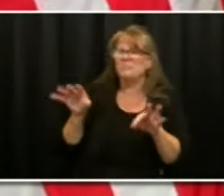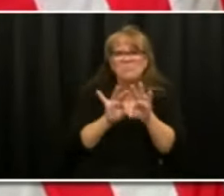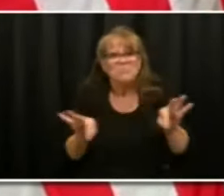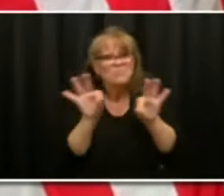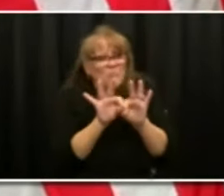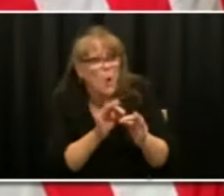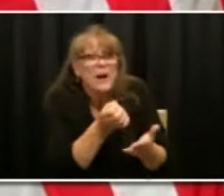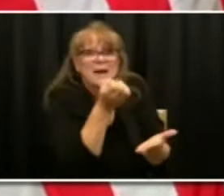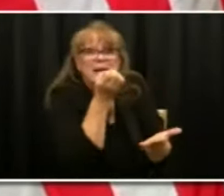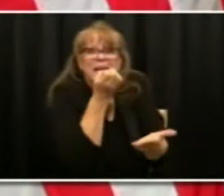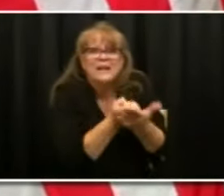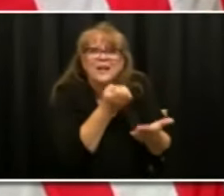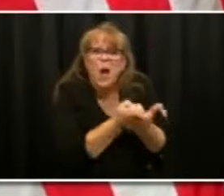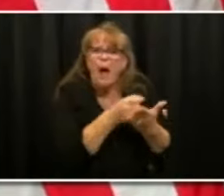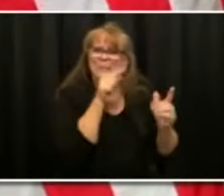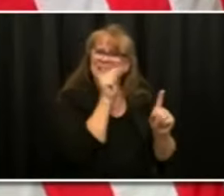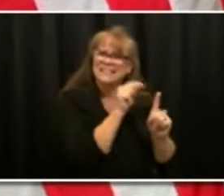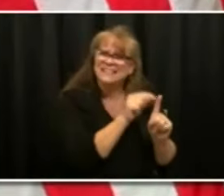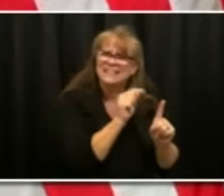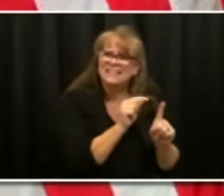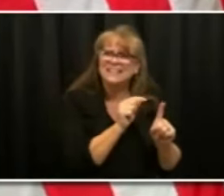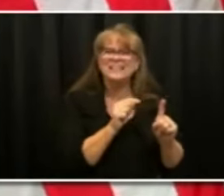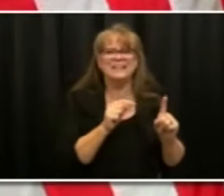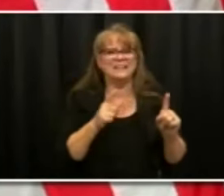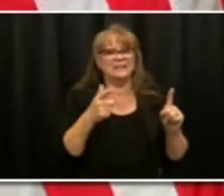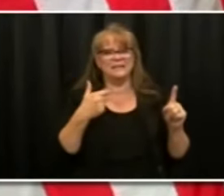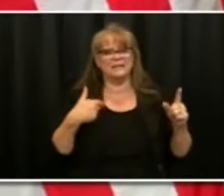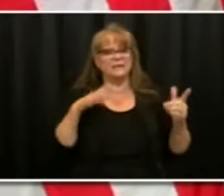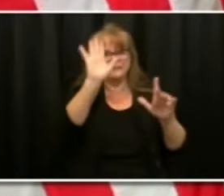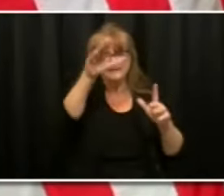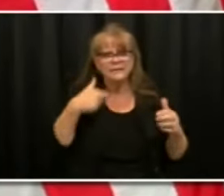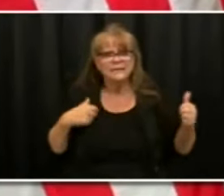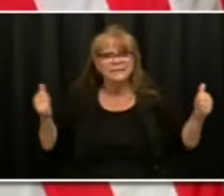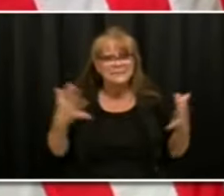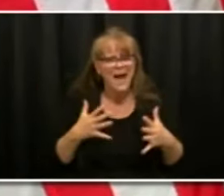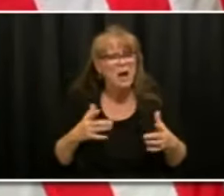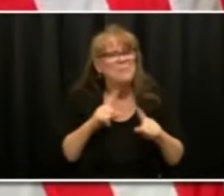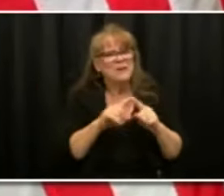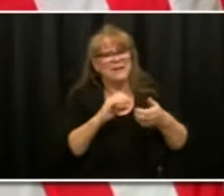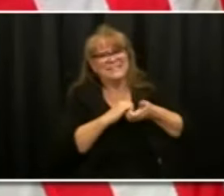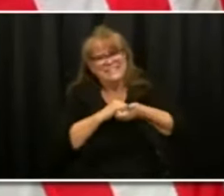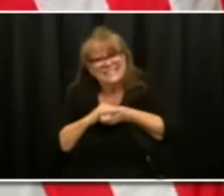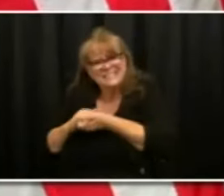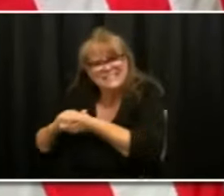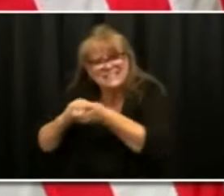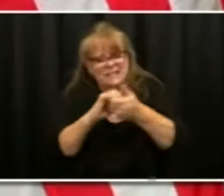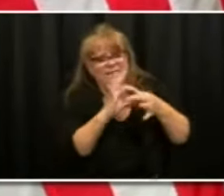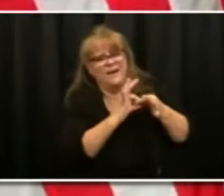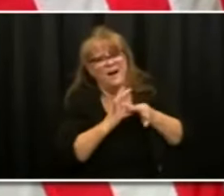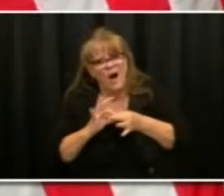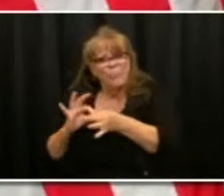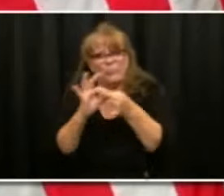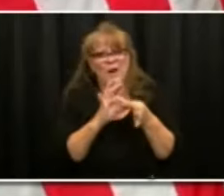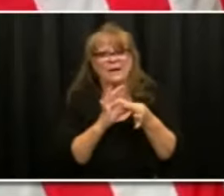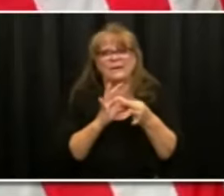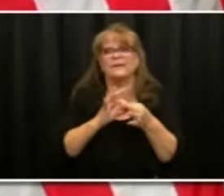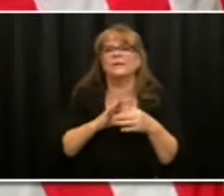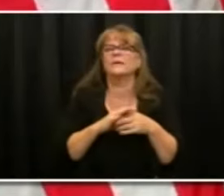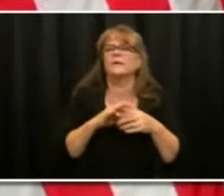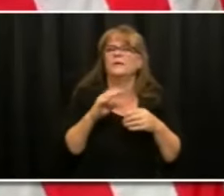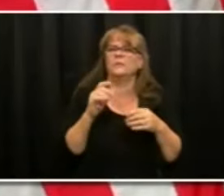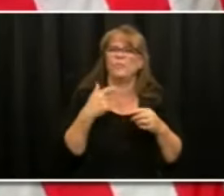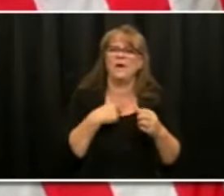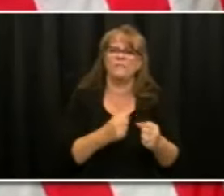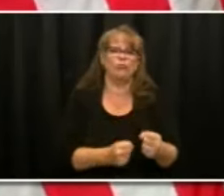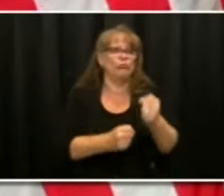this crisis, minimizing lost lives, and maximizing our ability to have a strong economic resiliency.